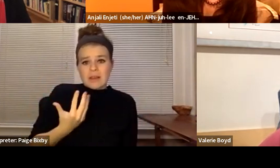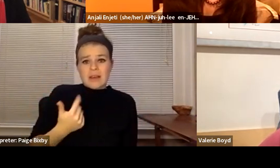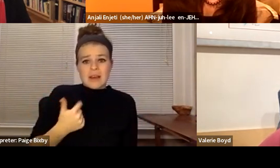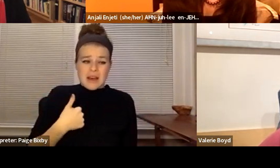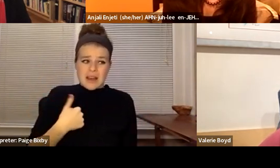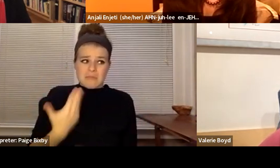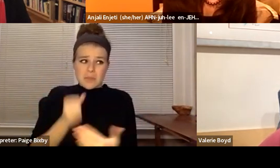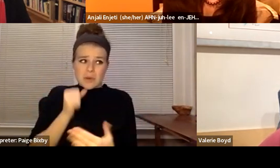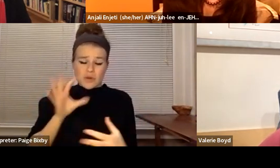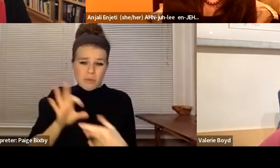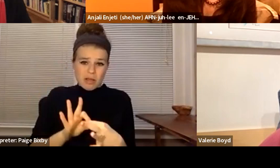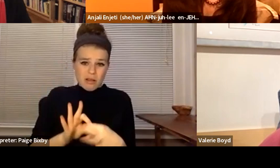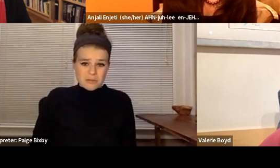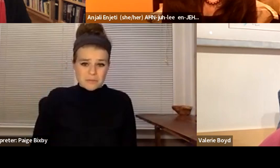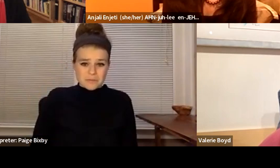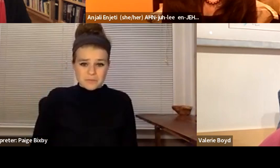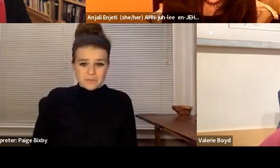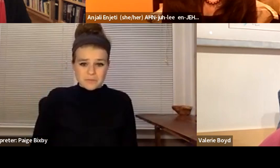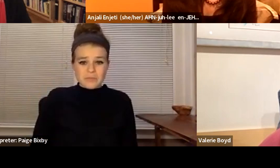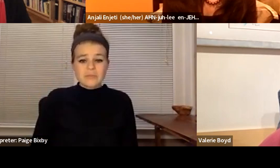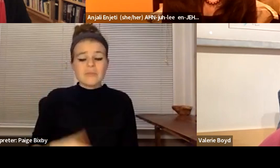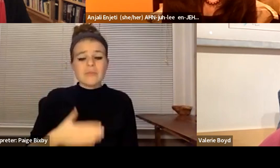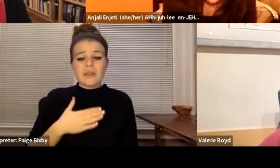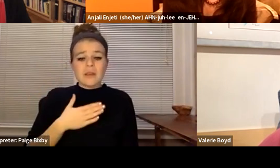belong. My raucous and raw-talking family